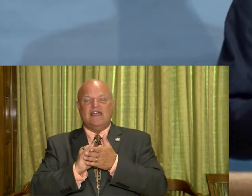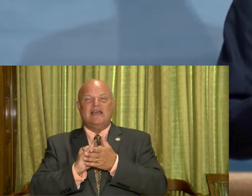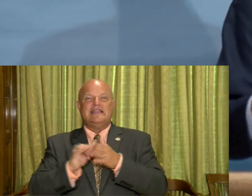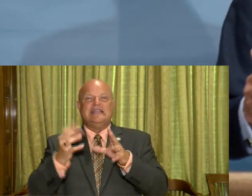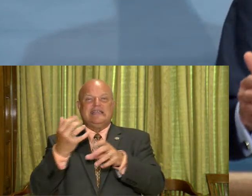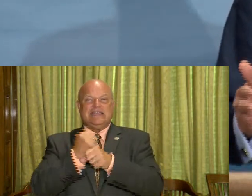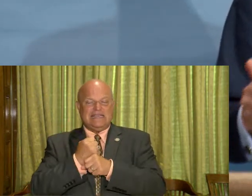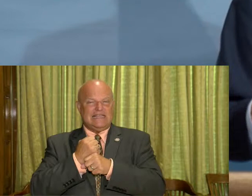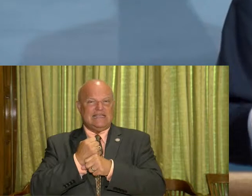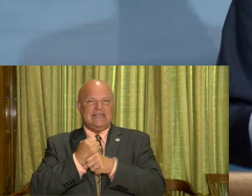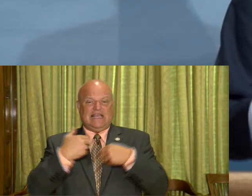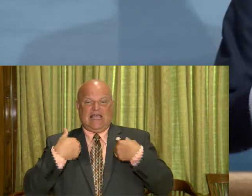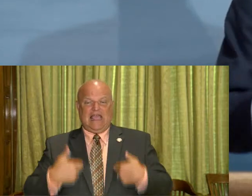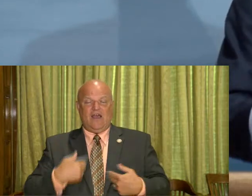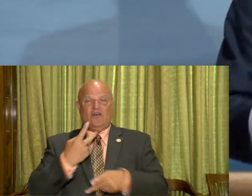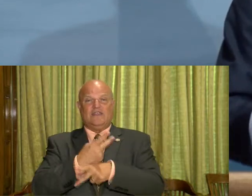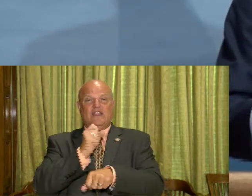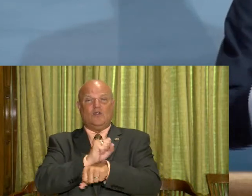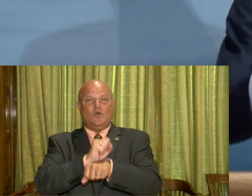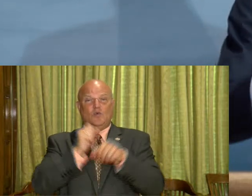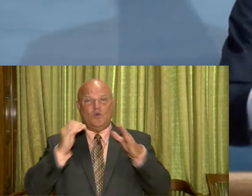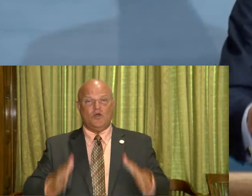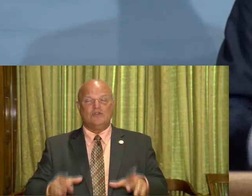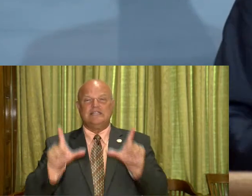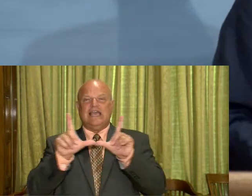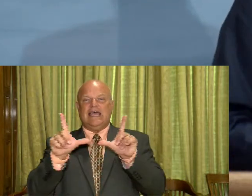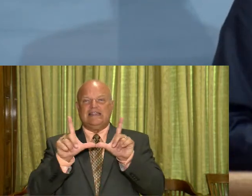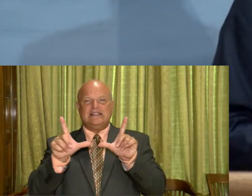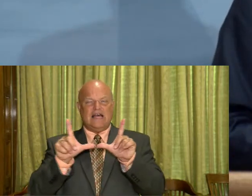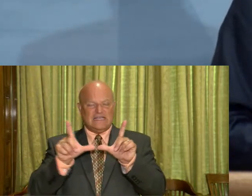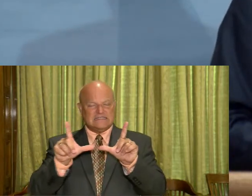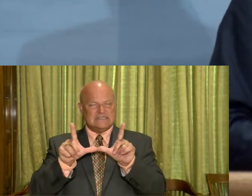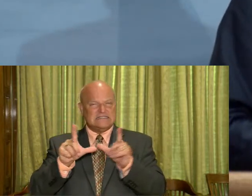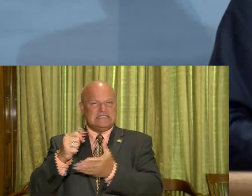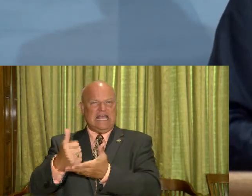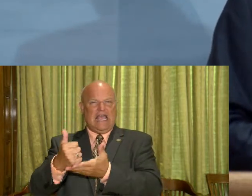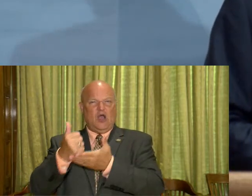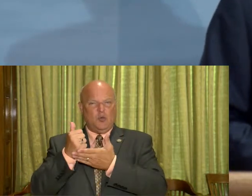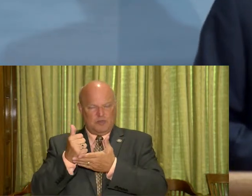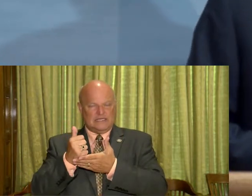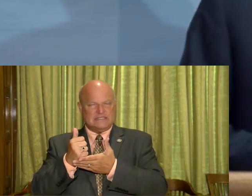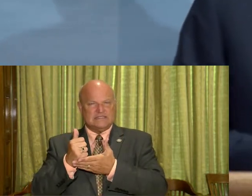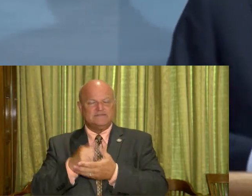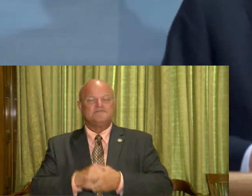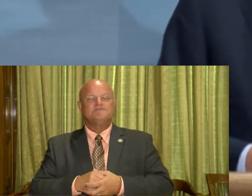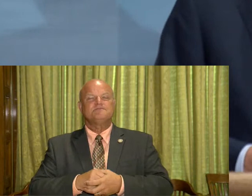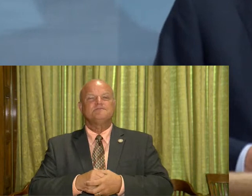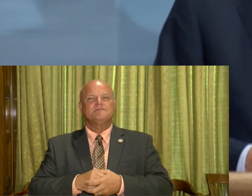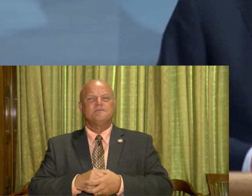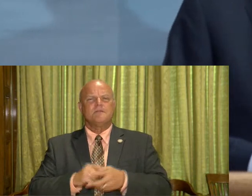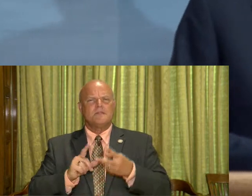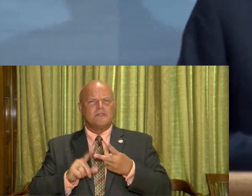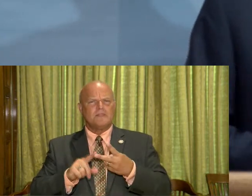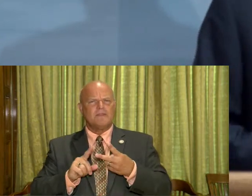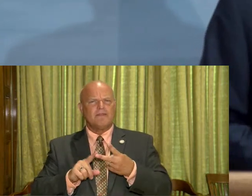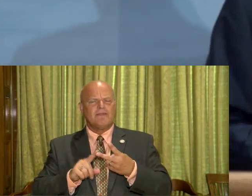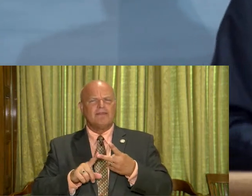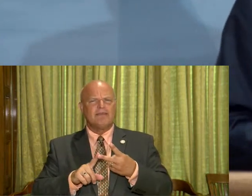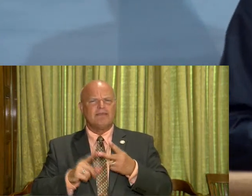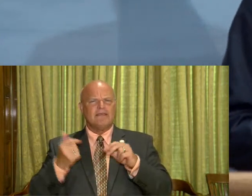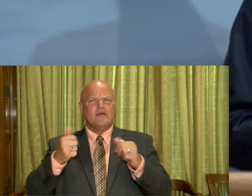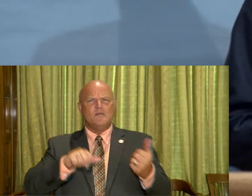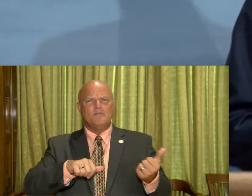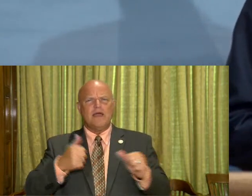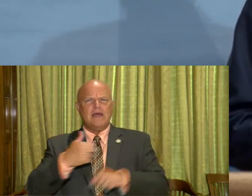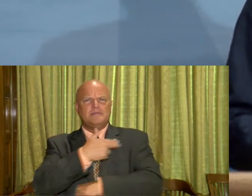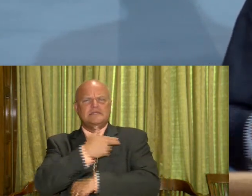barrier to getting healthcare workers back in the profession so they can help. And then you ask about, it's Baptist